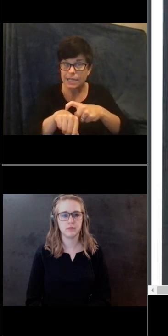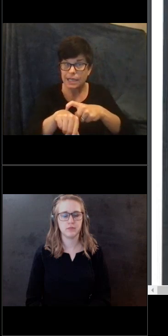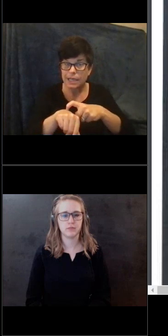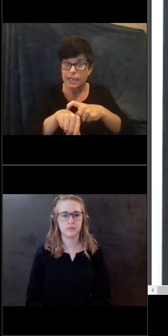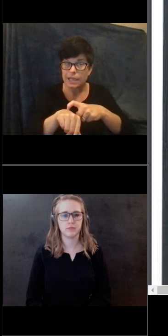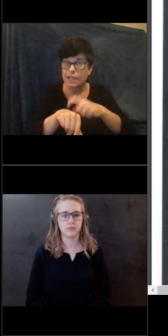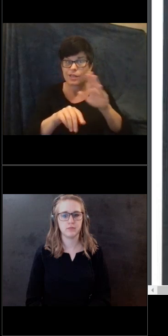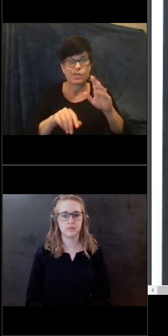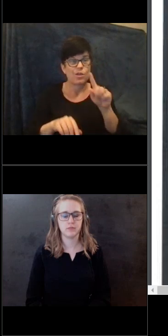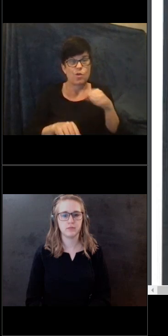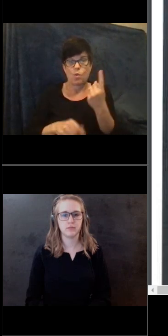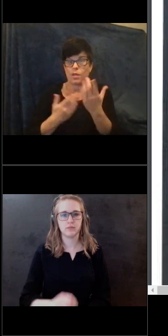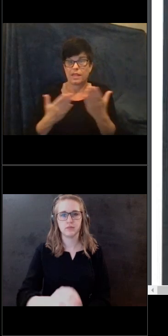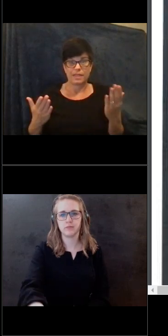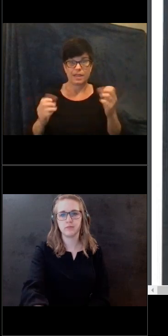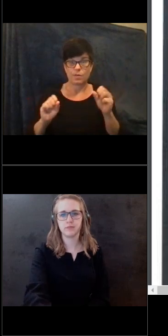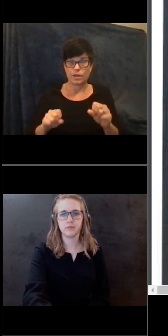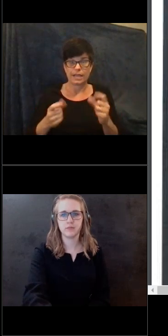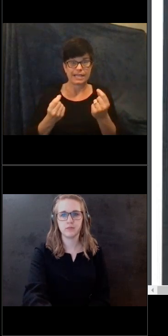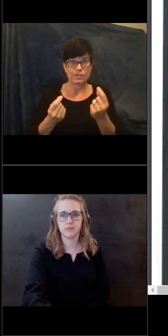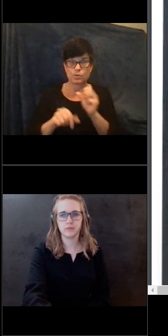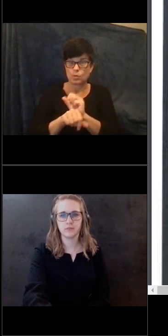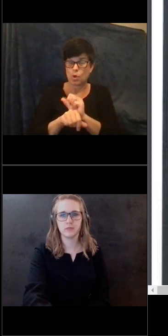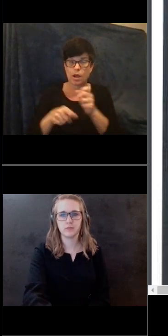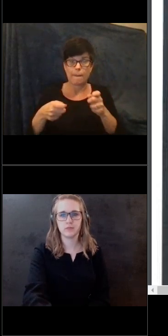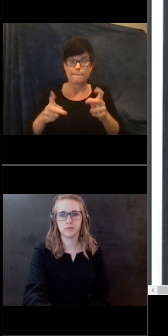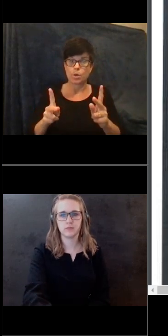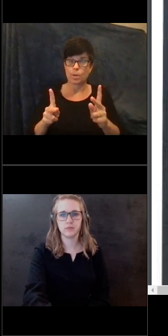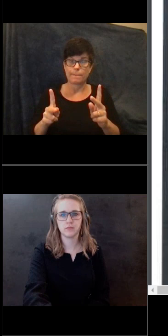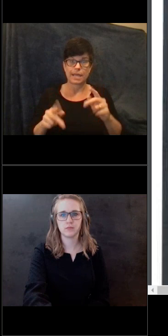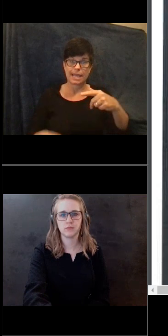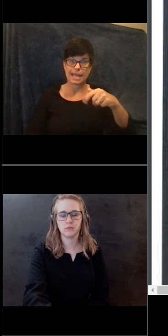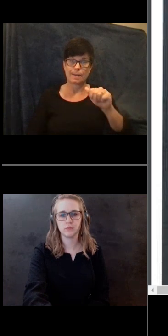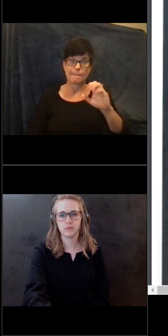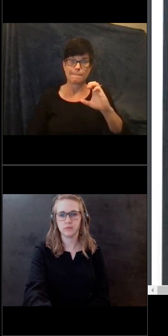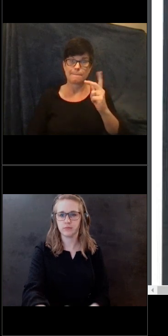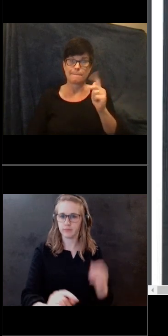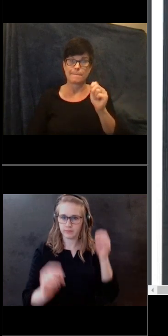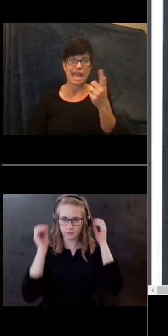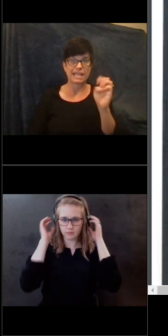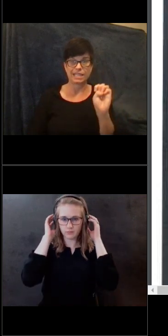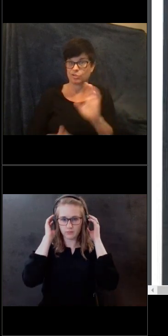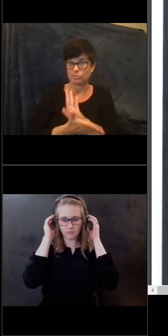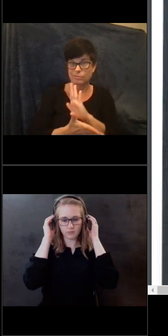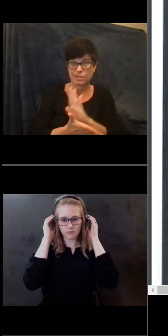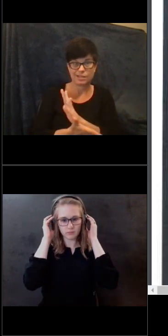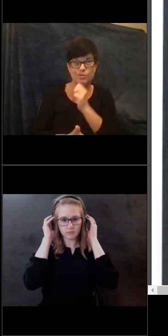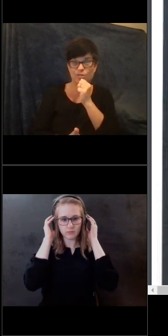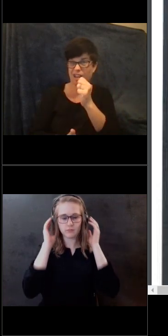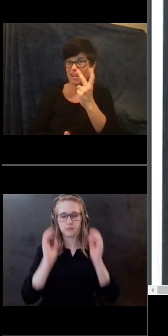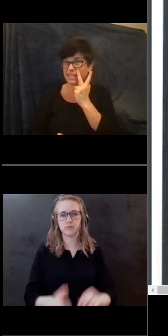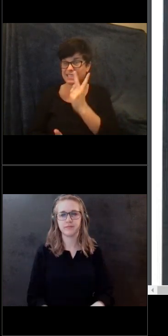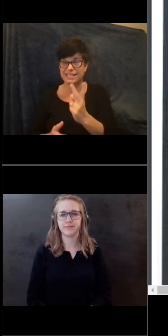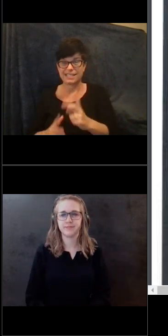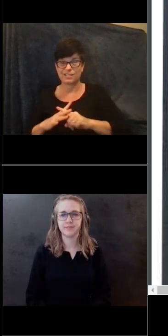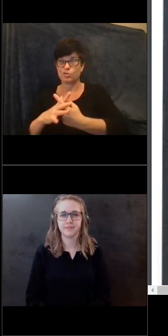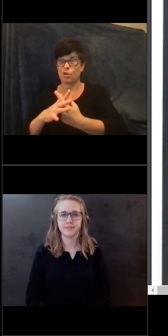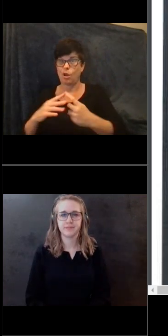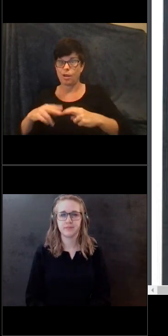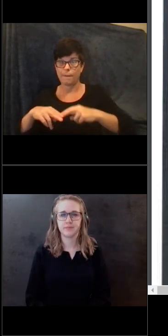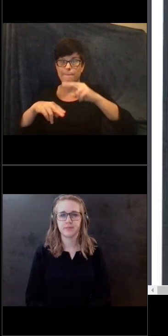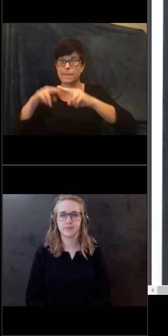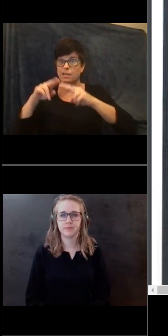going to be able to do is work on a permit package. So you're not going to see shovel to the dirt unless they're doing some testing out